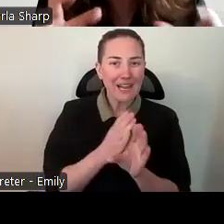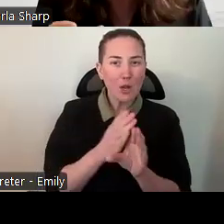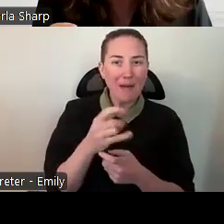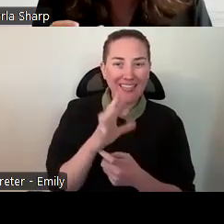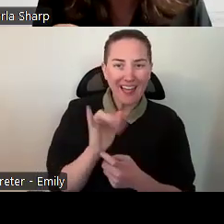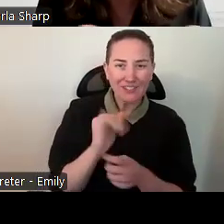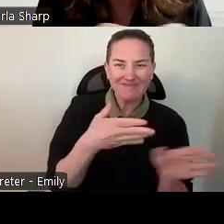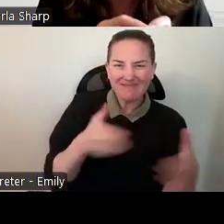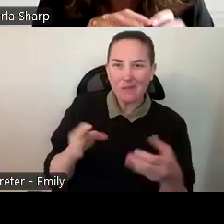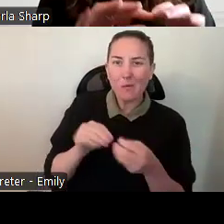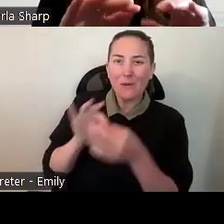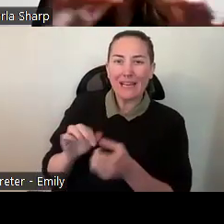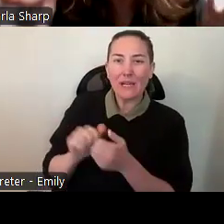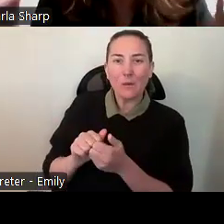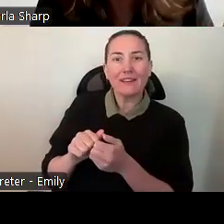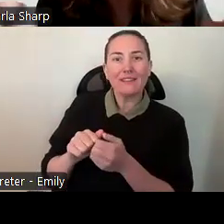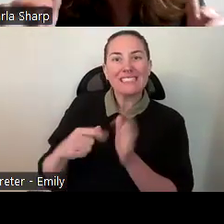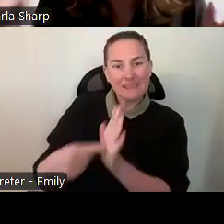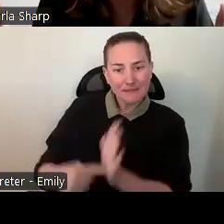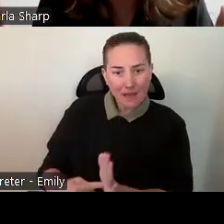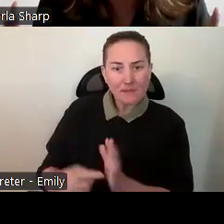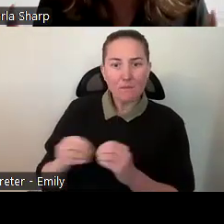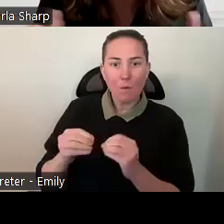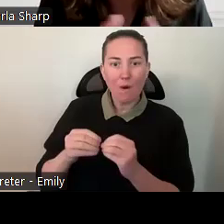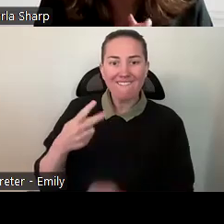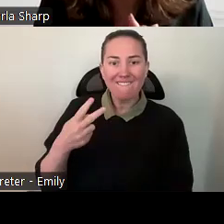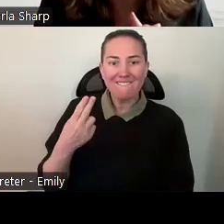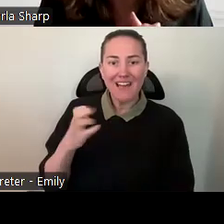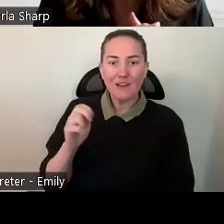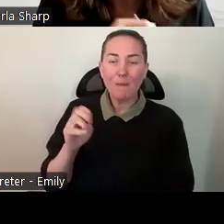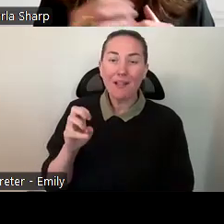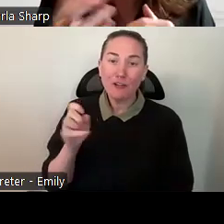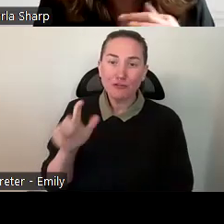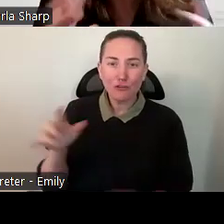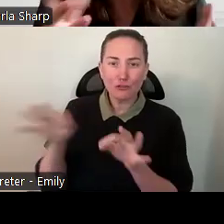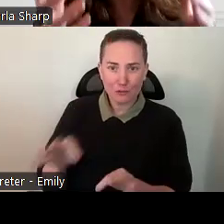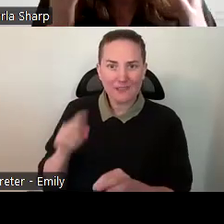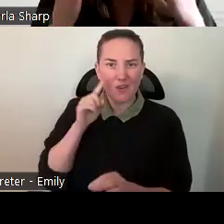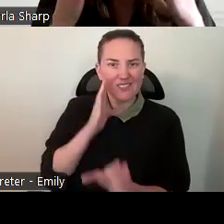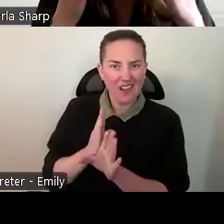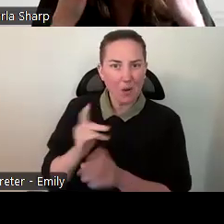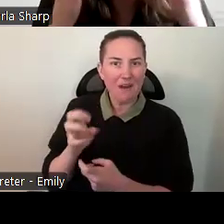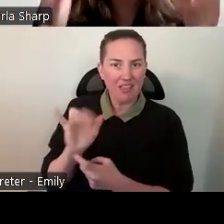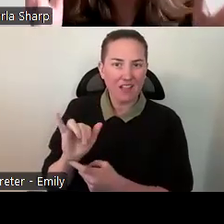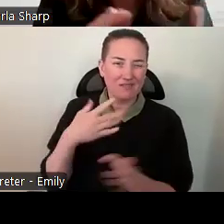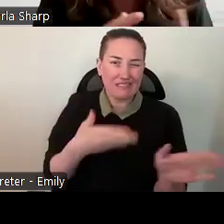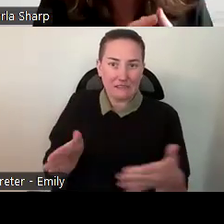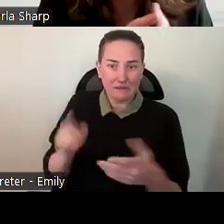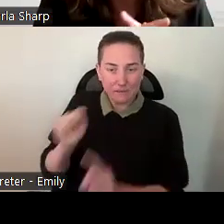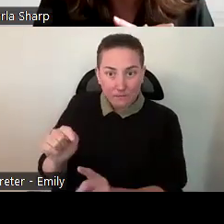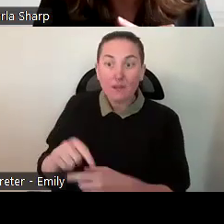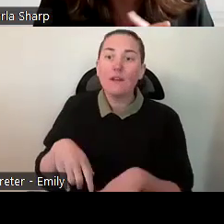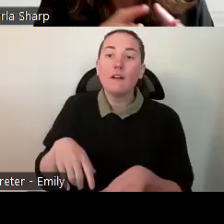very symptom-based phenomenological descriptions of psychopathology. Some people have talked about